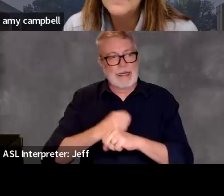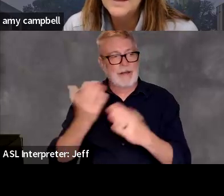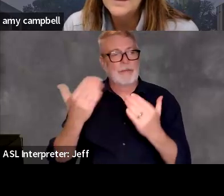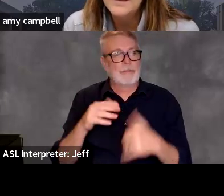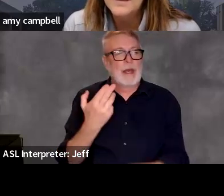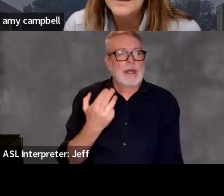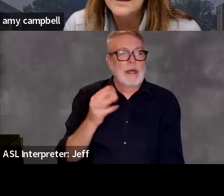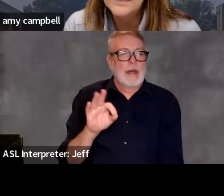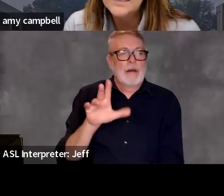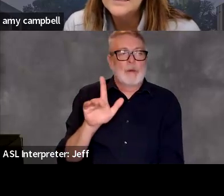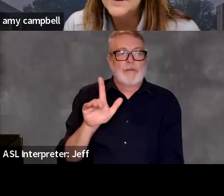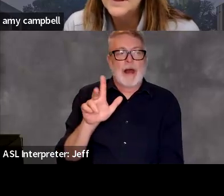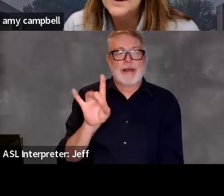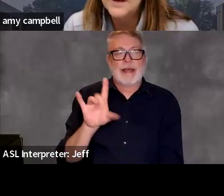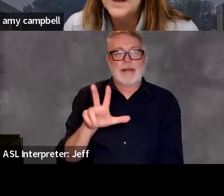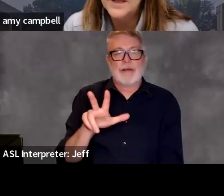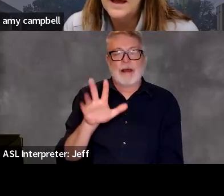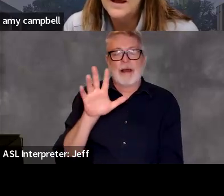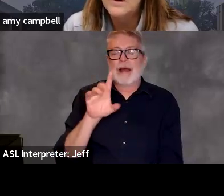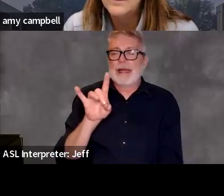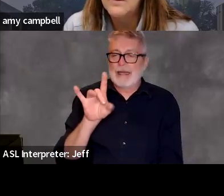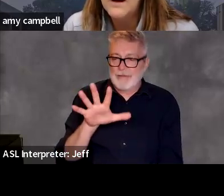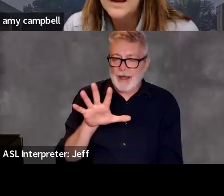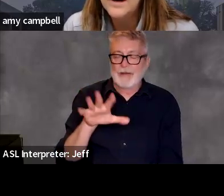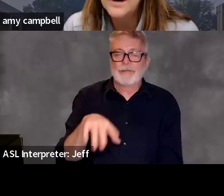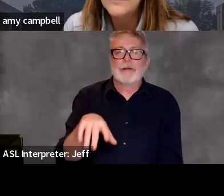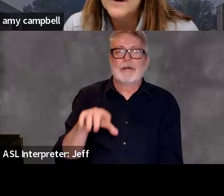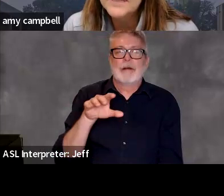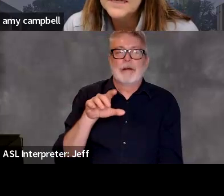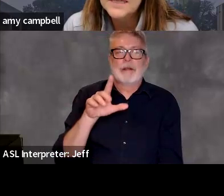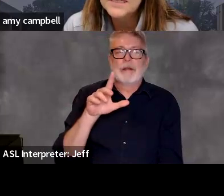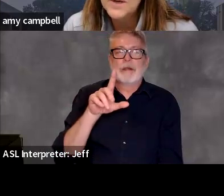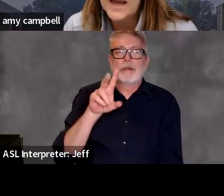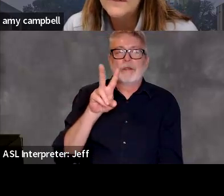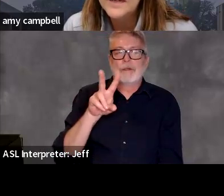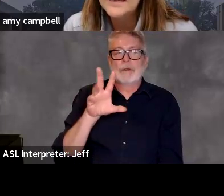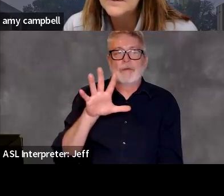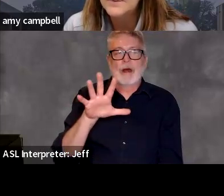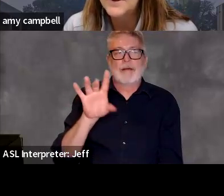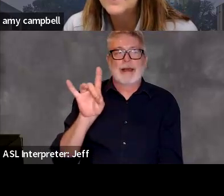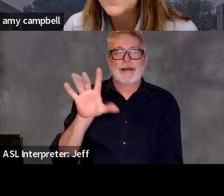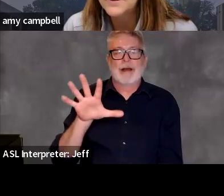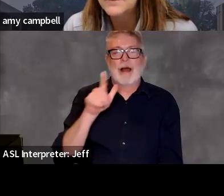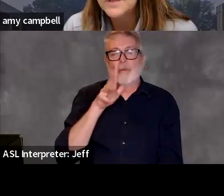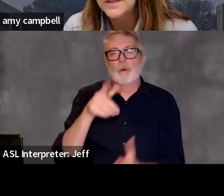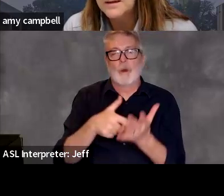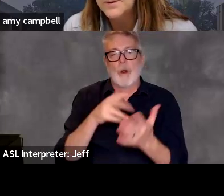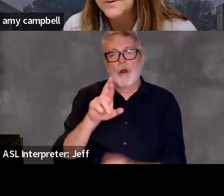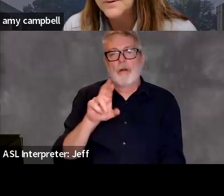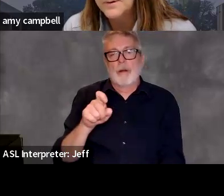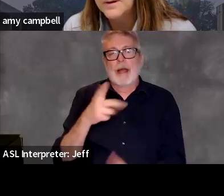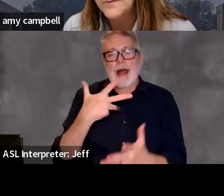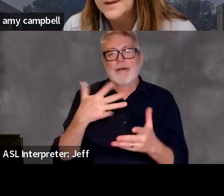2585 is the bill that would allow or require pharmacies to have an accessible